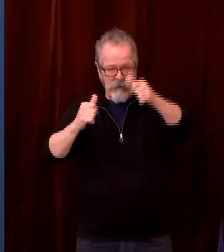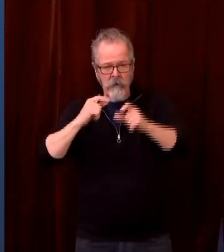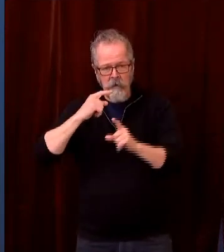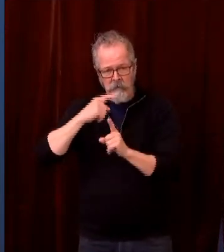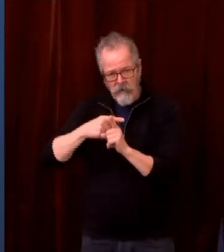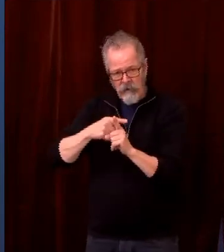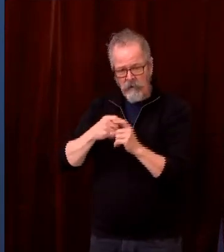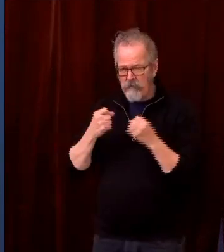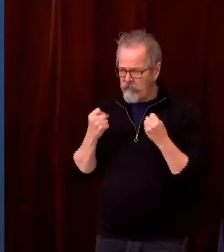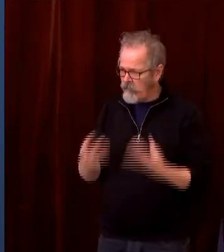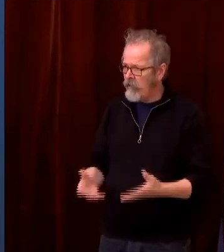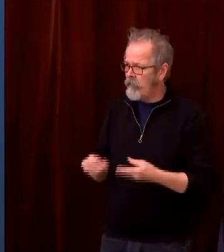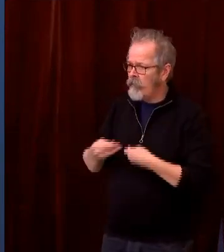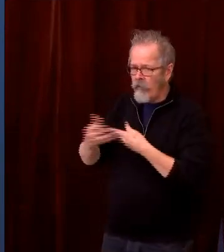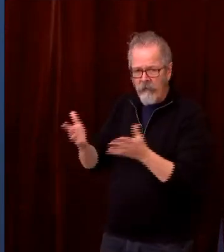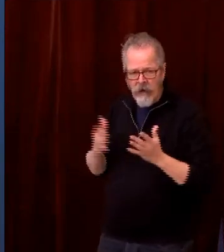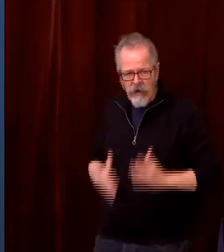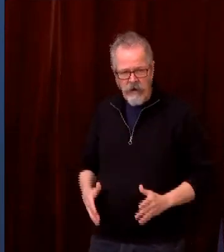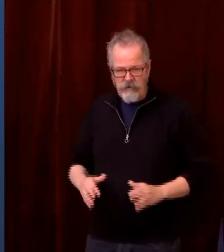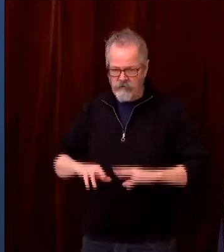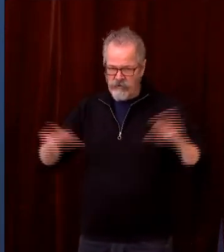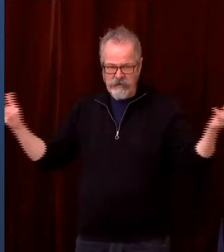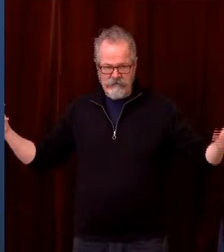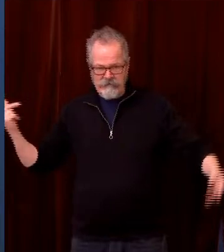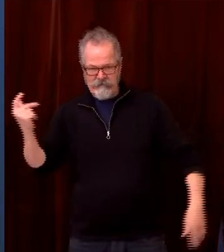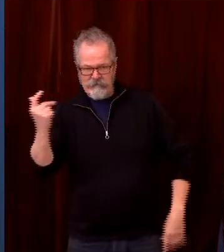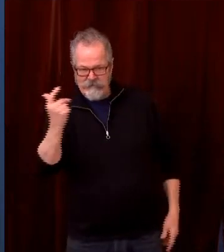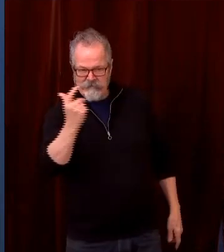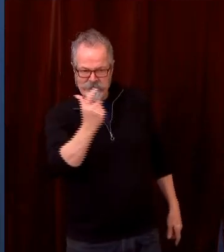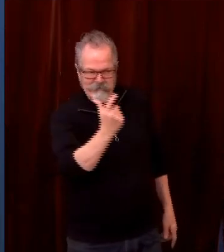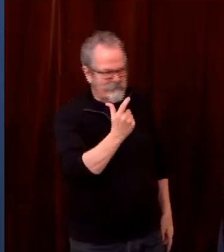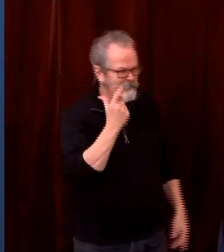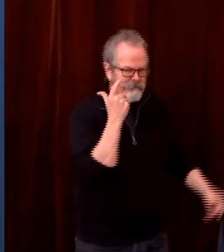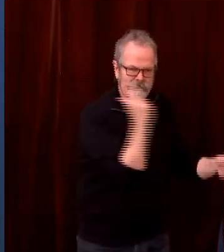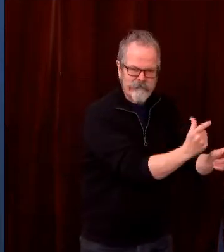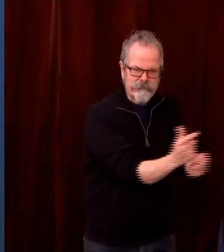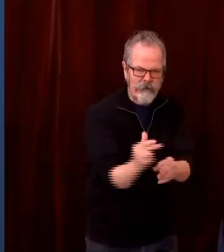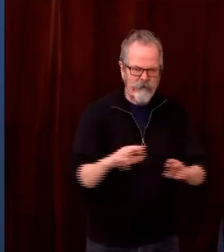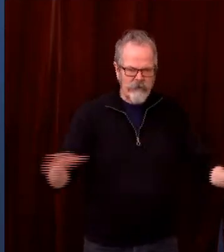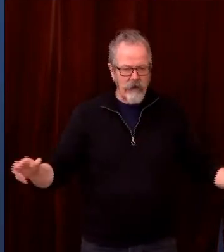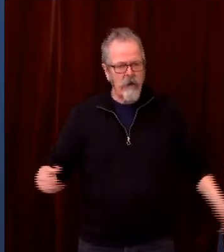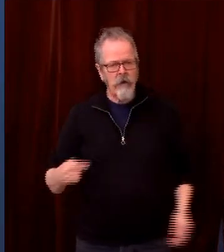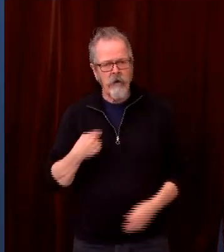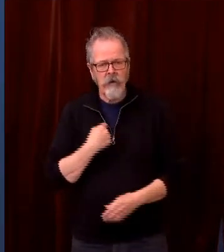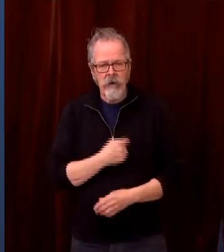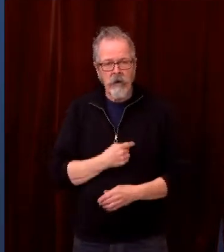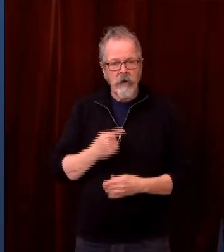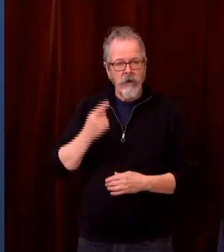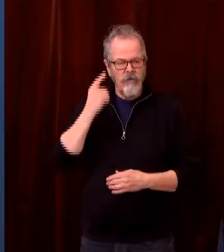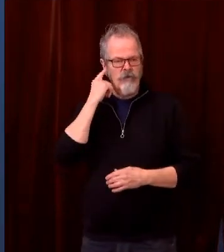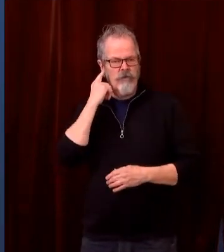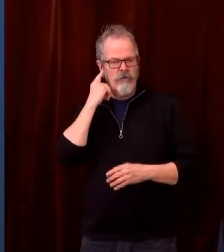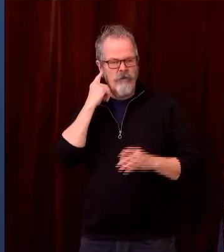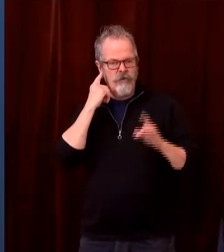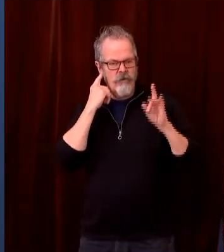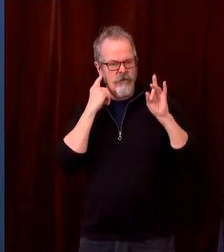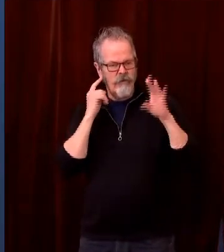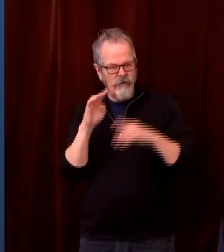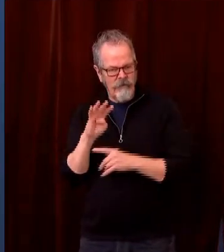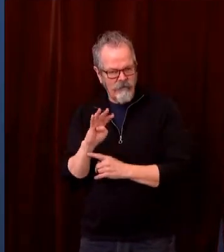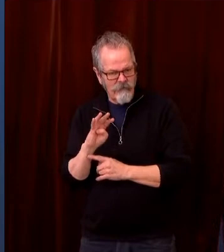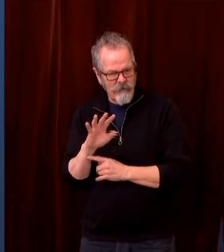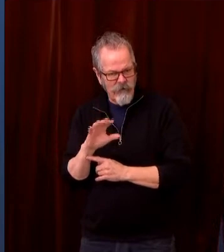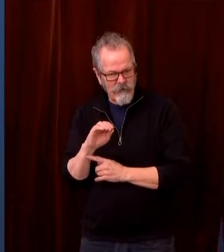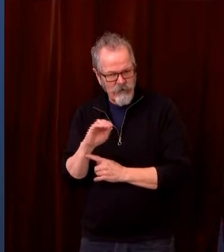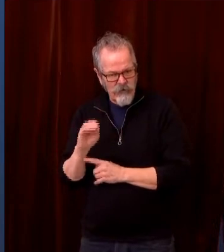45% of each week's allotment will go to the mass vaccination sites. I wondered if you could delve into a little of the